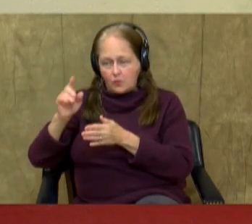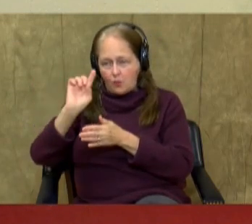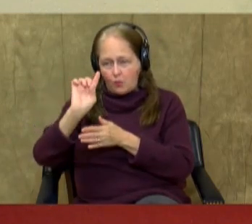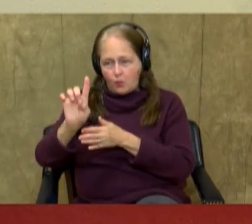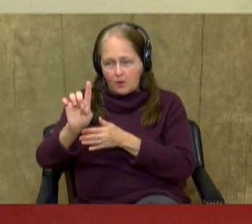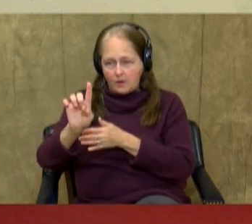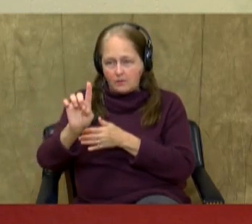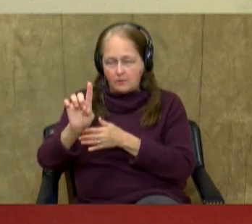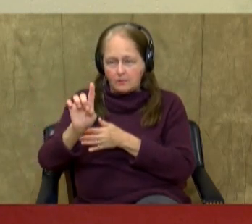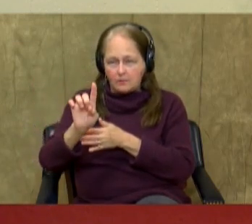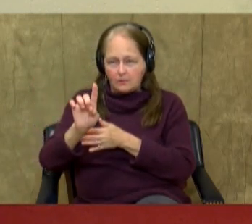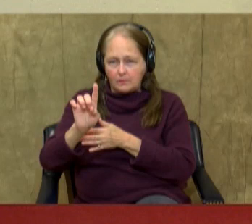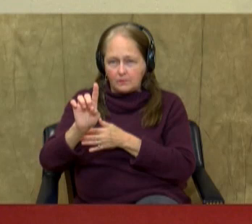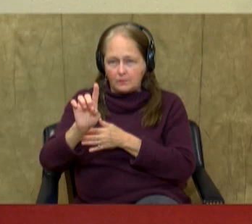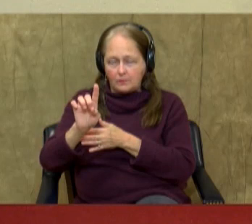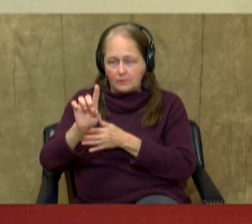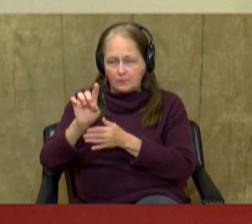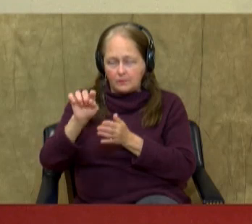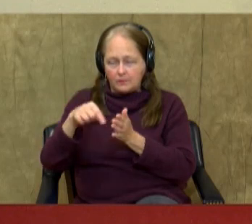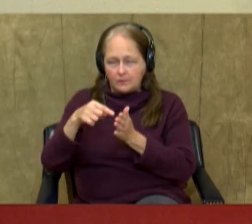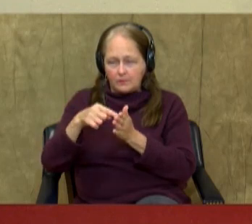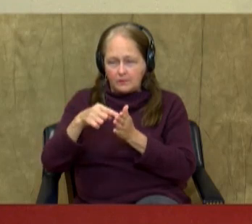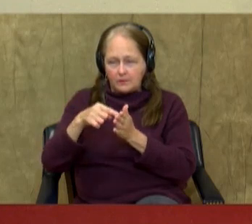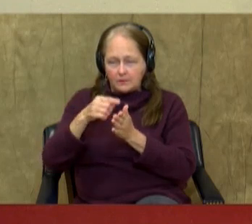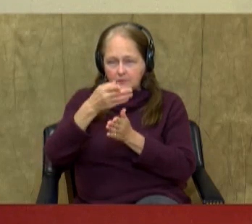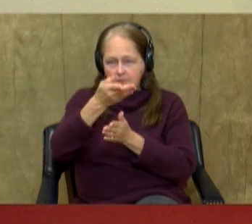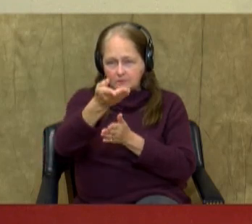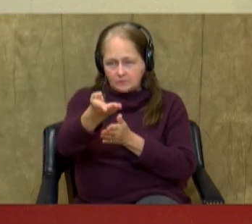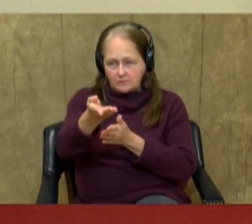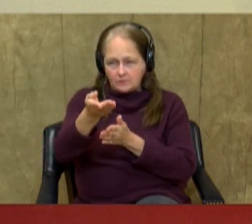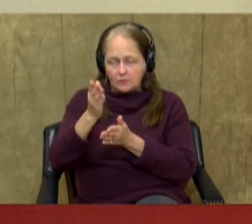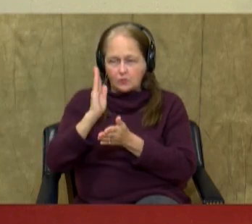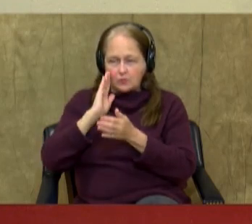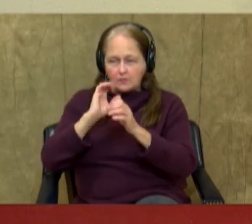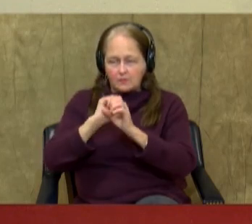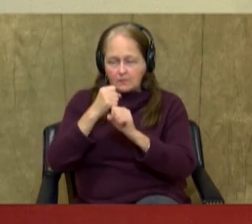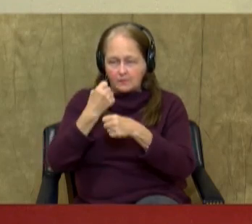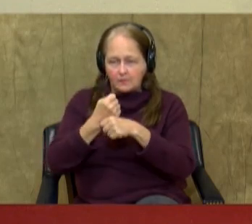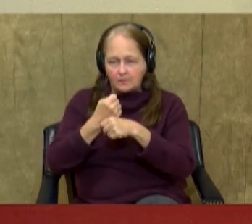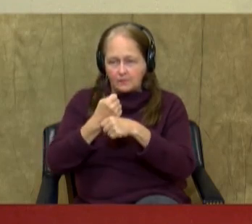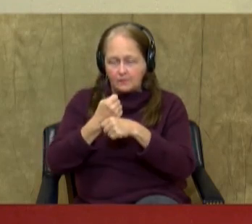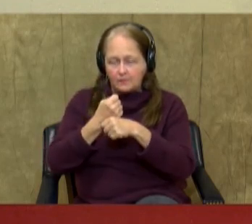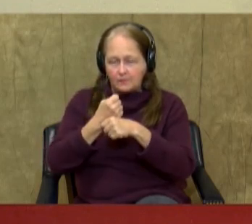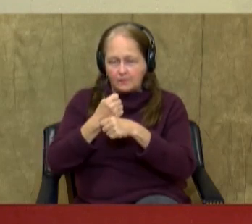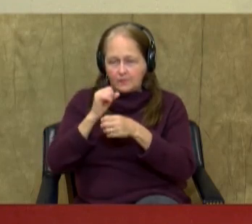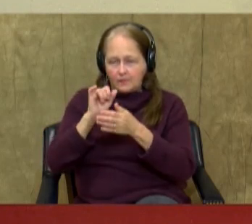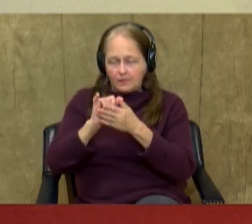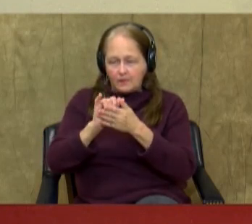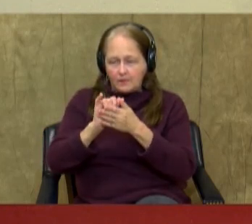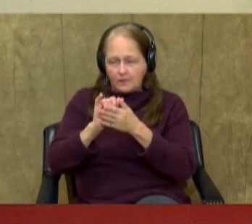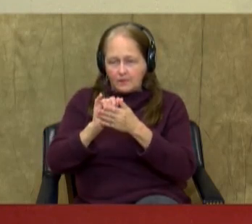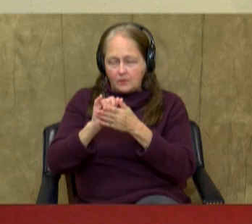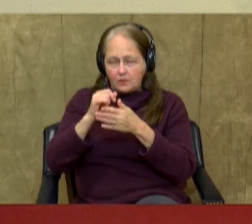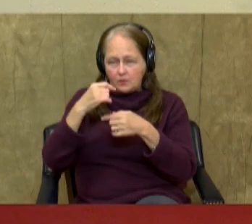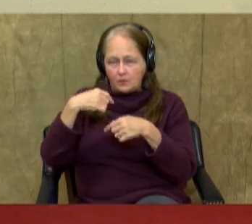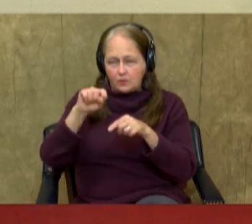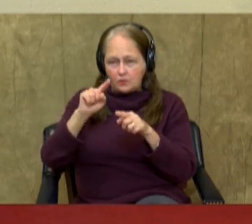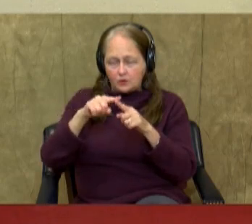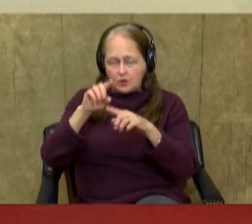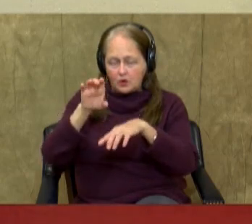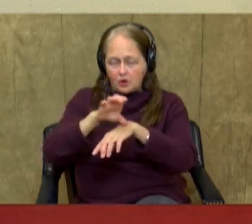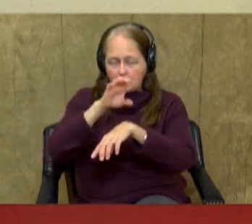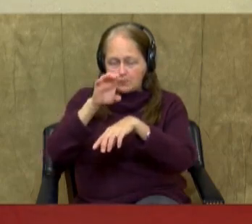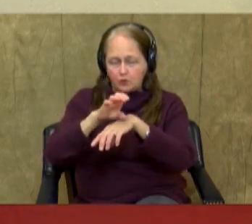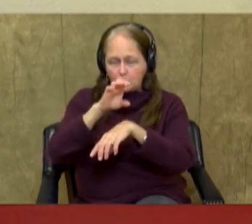1. So we're going to take this table and we're going to make our frequency table. I'm going to have to go over to the computer,